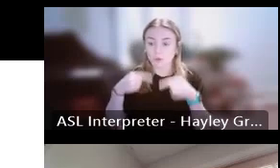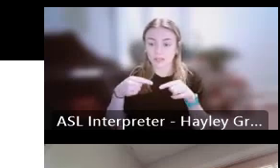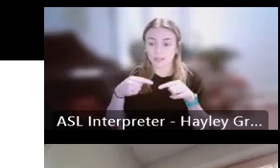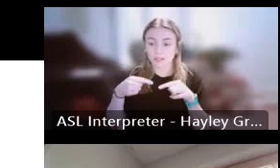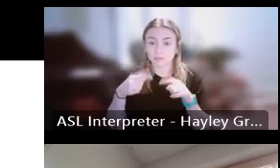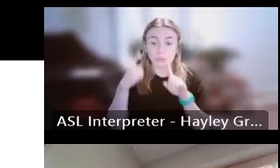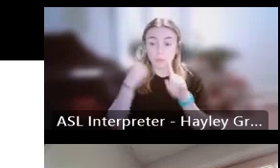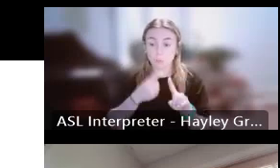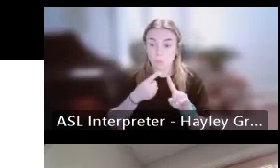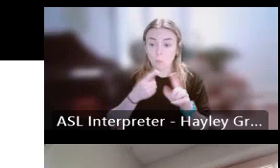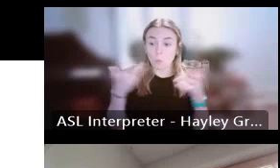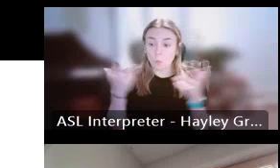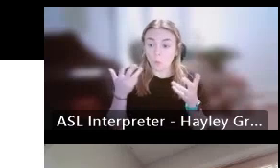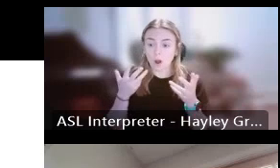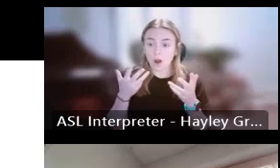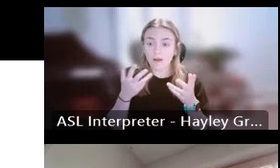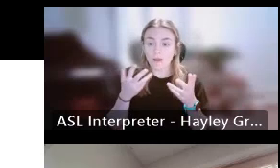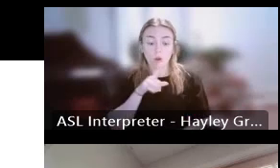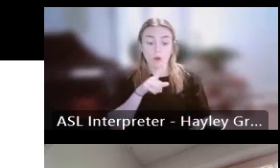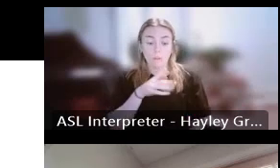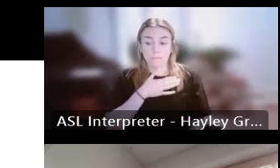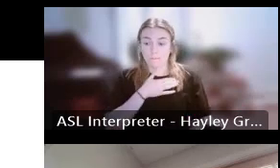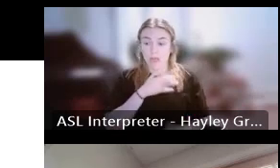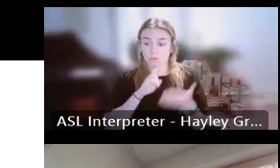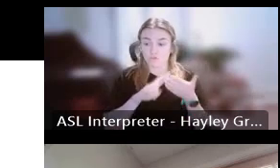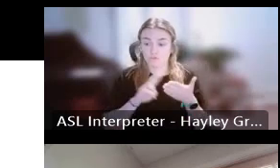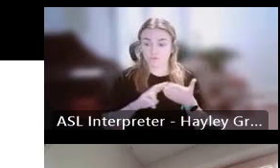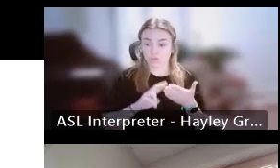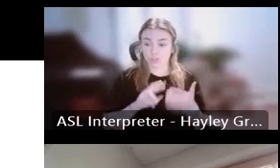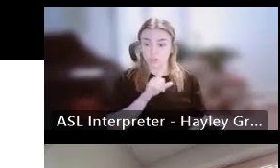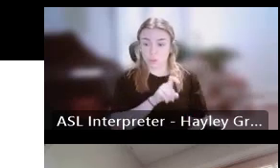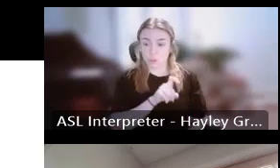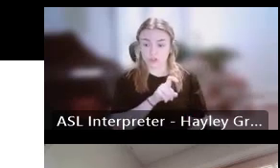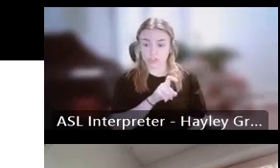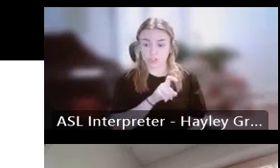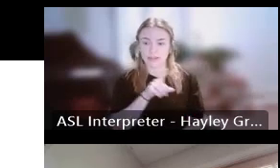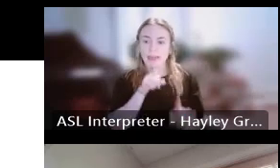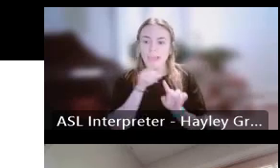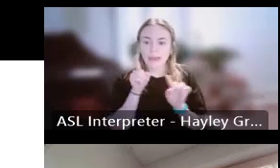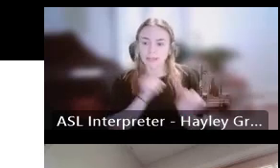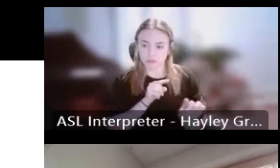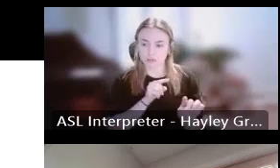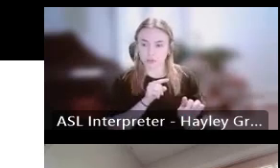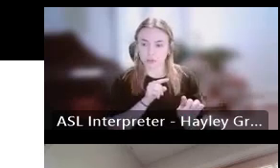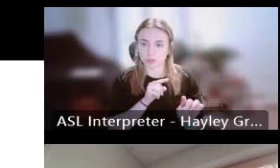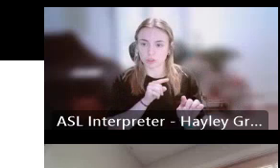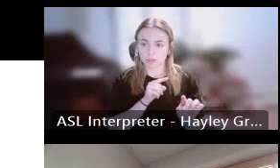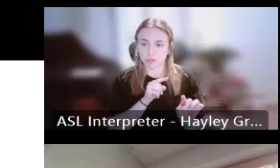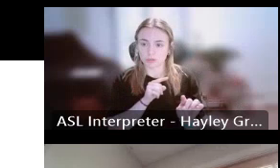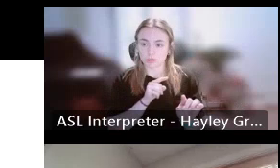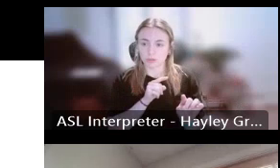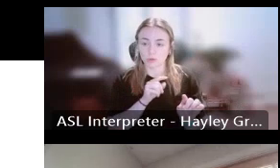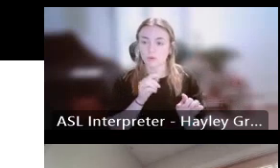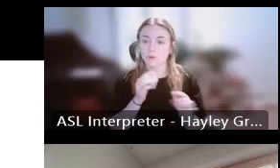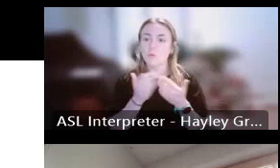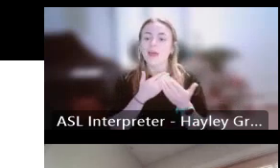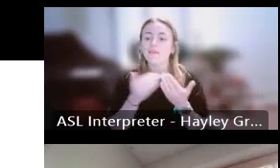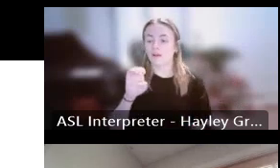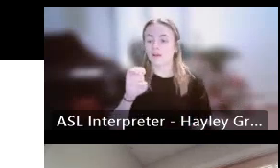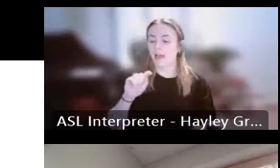question, of where you're telling me or arguing what ethical issues you may face in